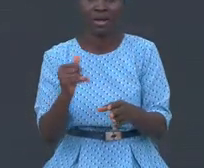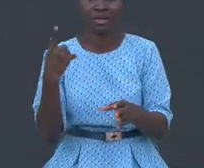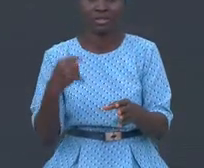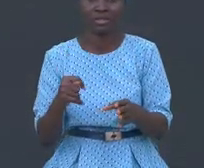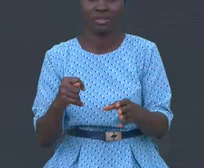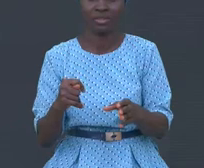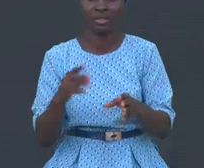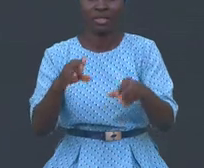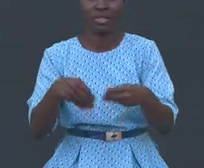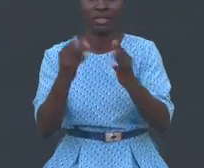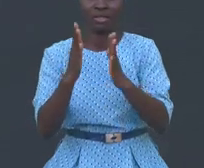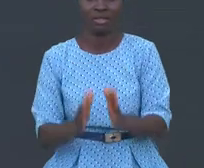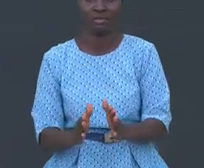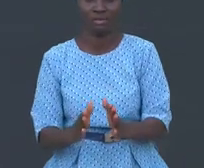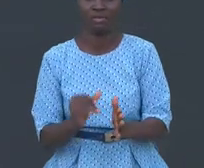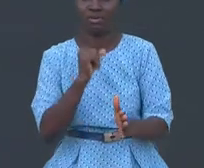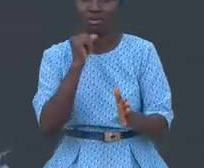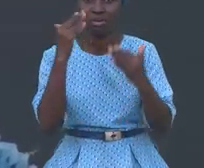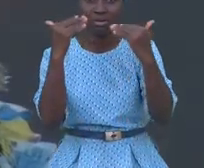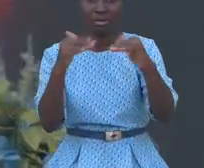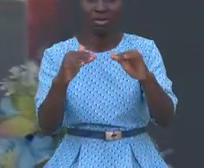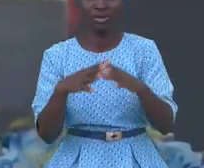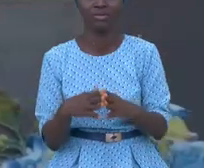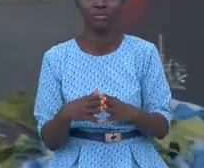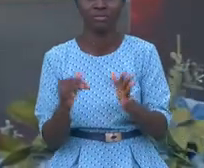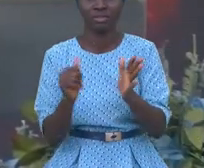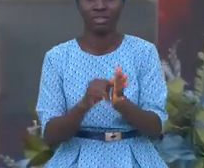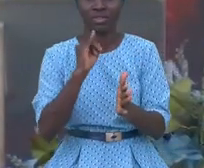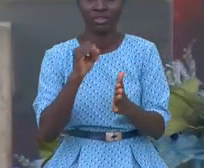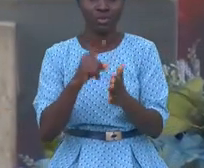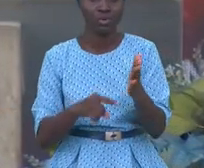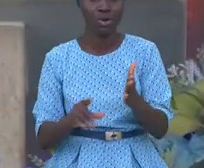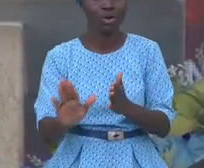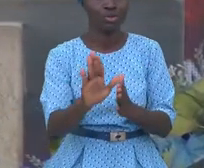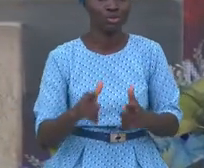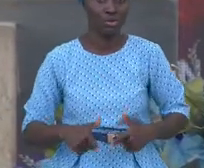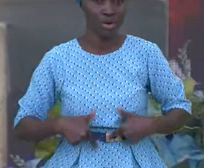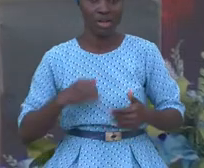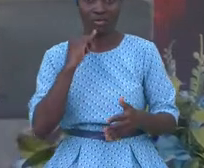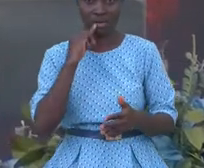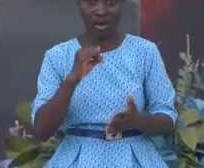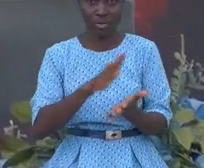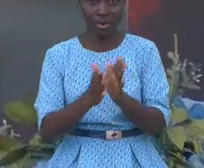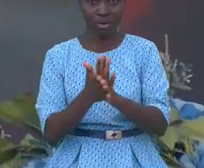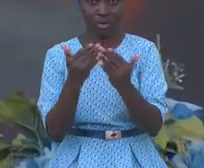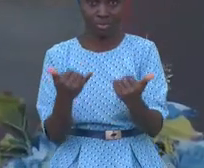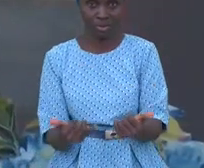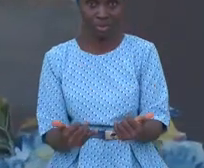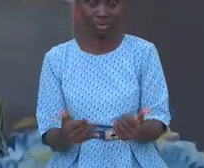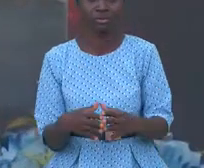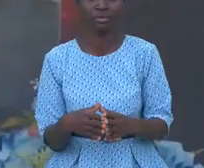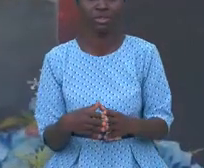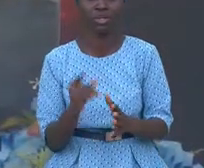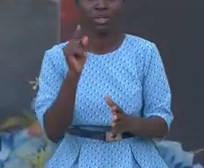upholder. Unlimited. That's what your life is now. That's what your path is now.